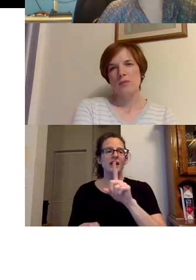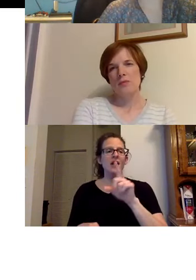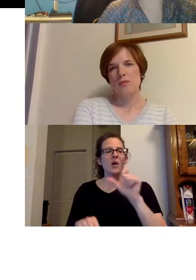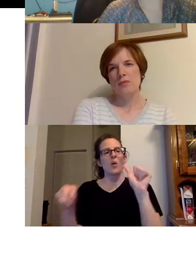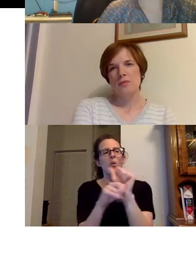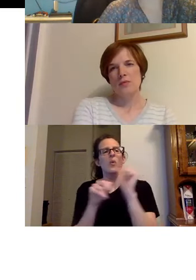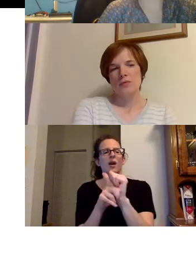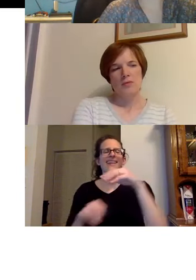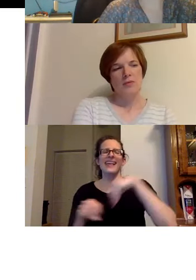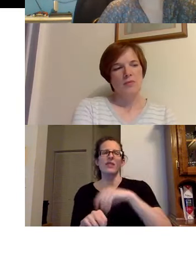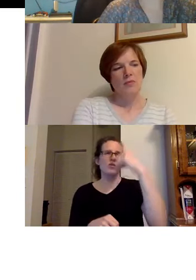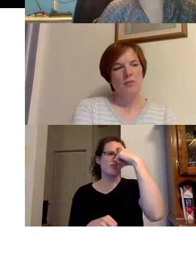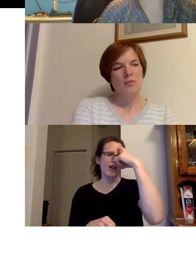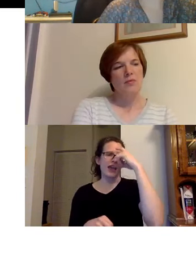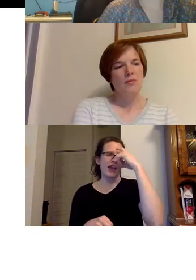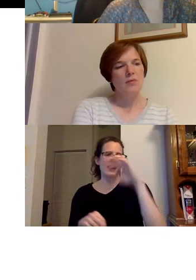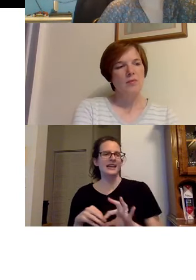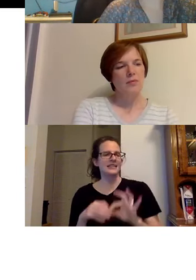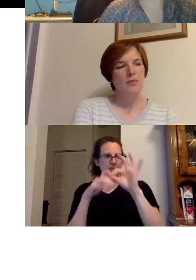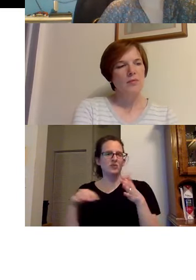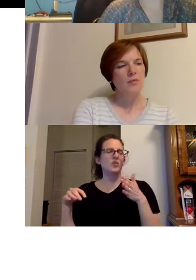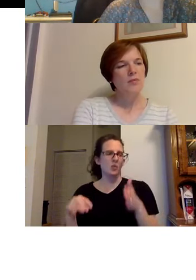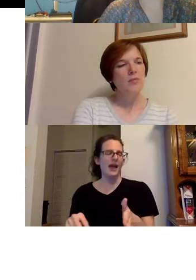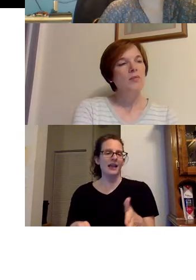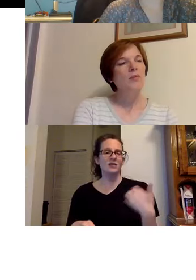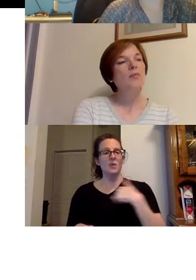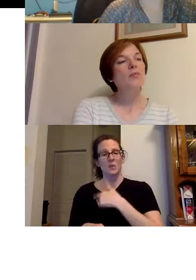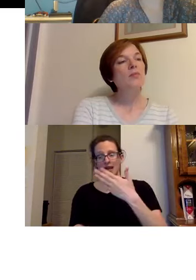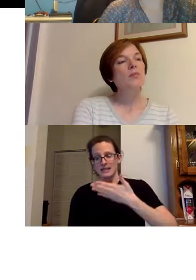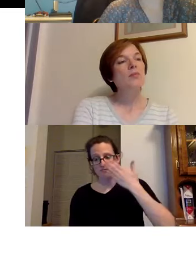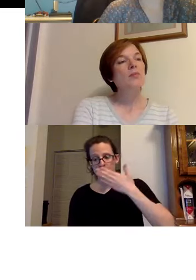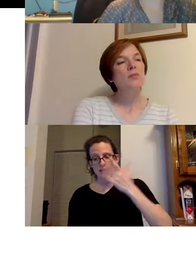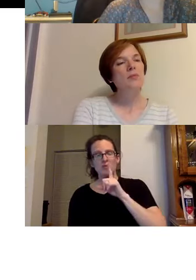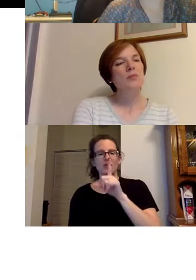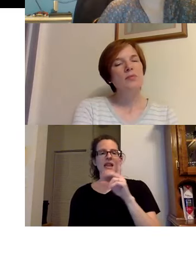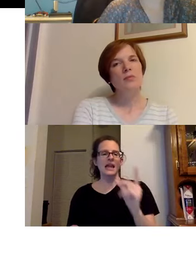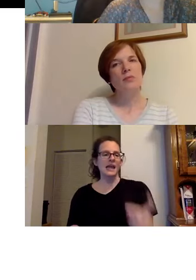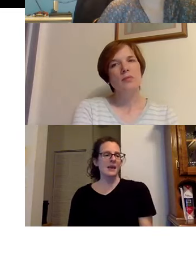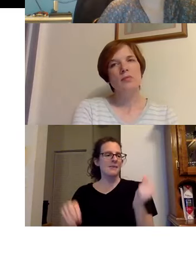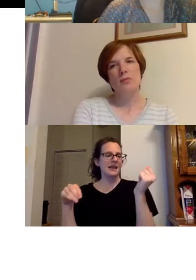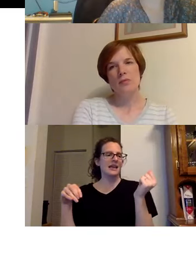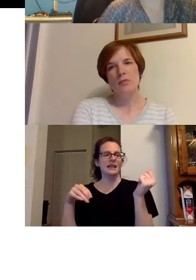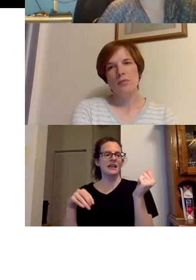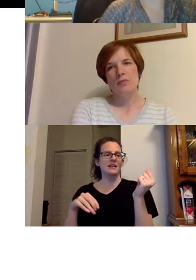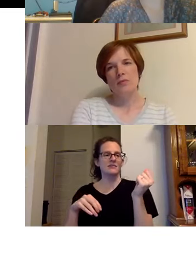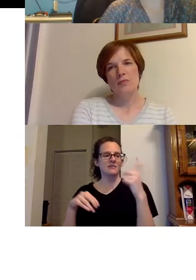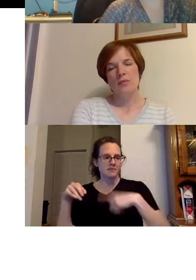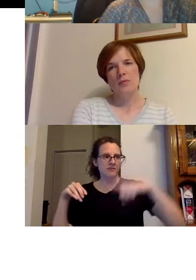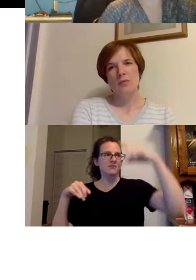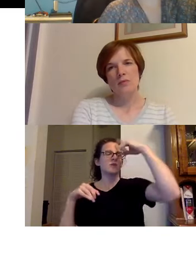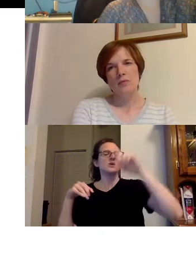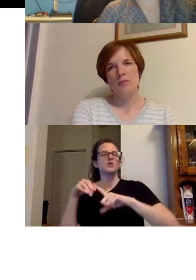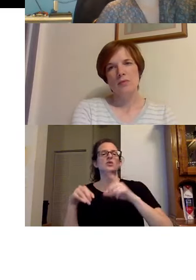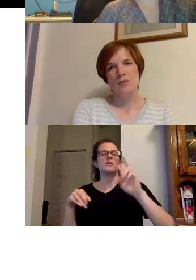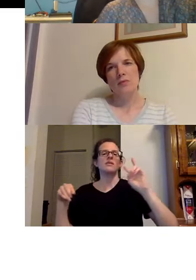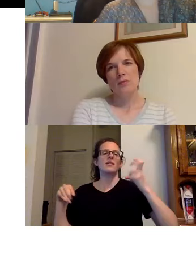special way. So when we smell them and inhale them, they immediately go to the olfactory part of the brain. That's our